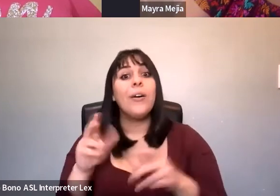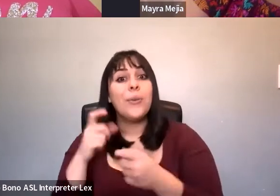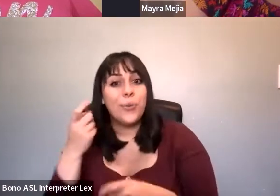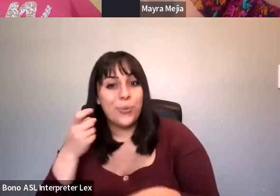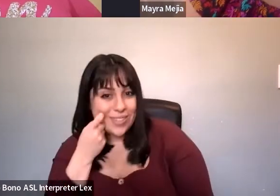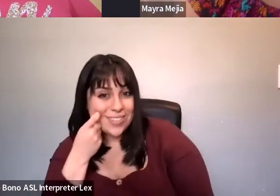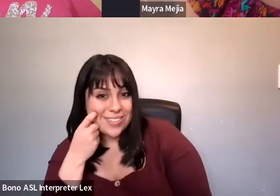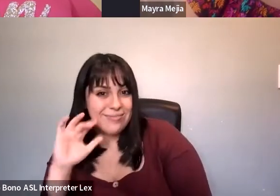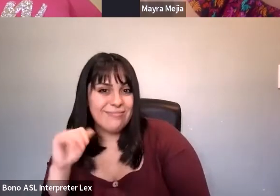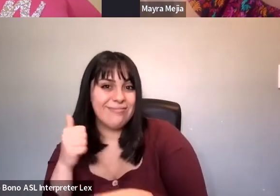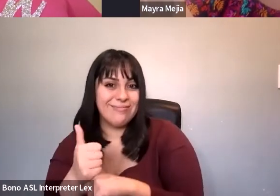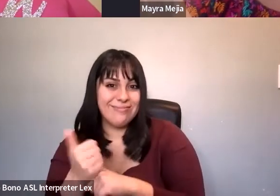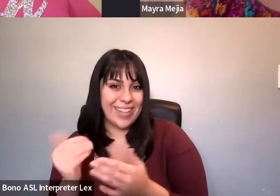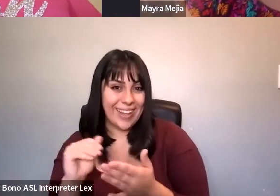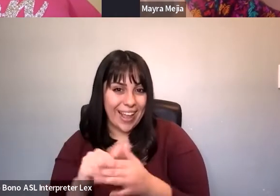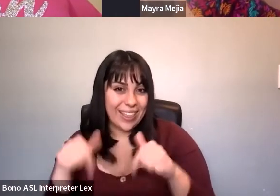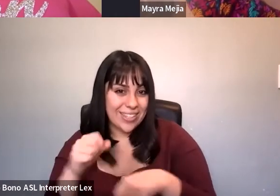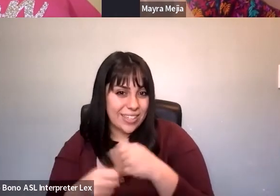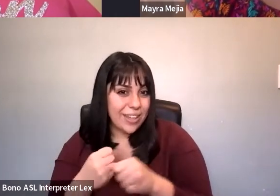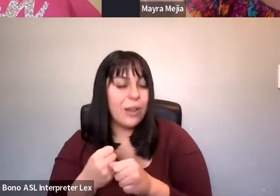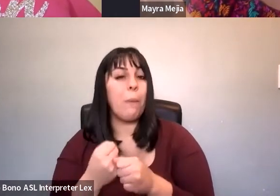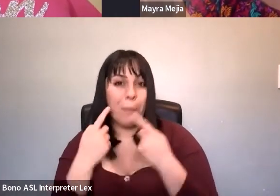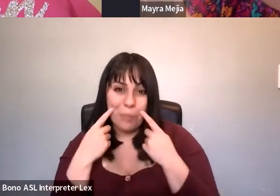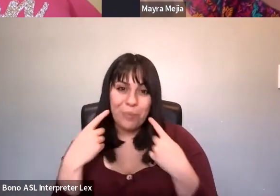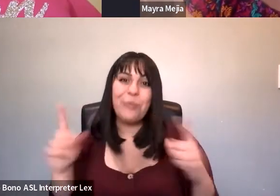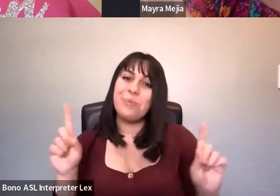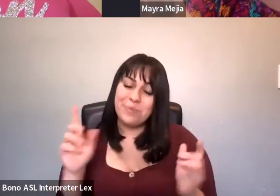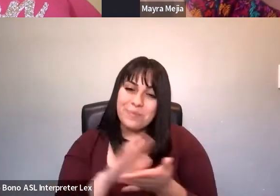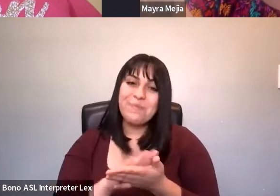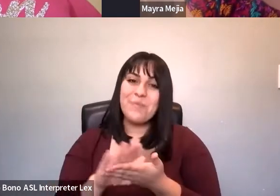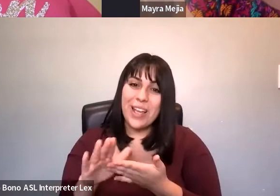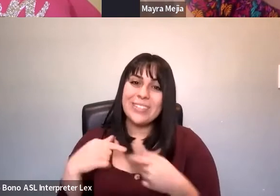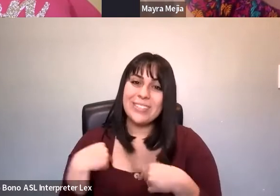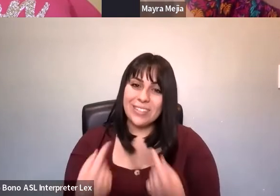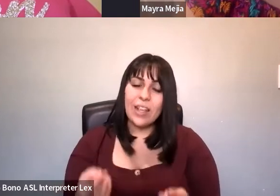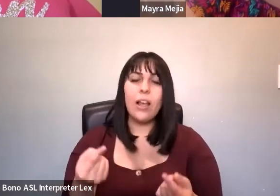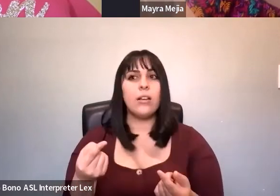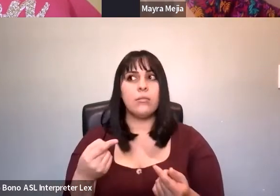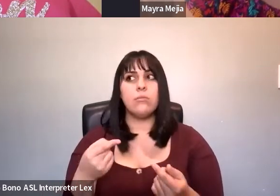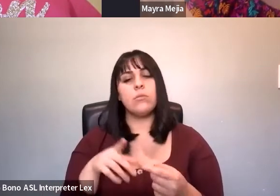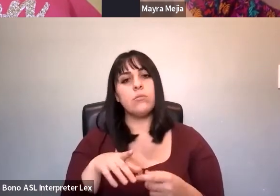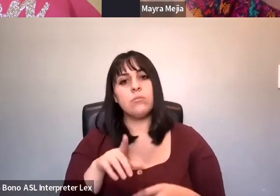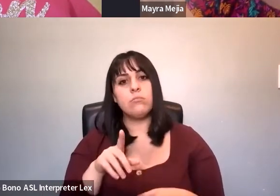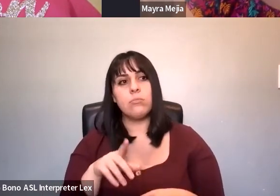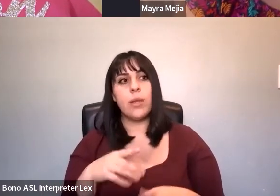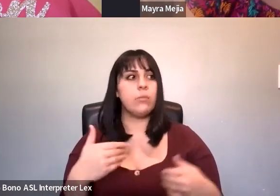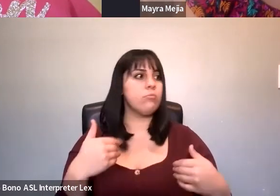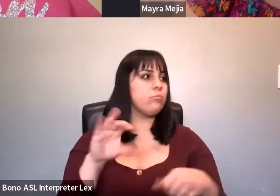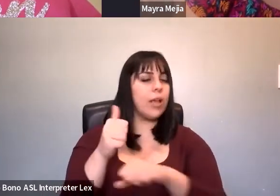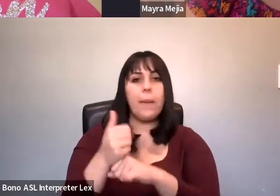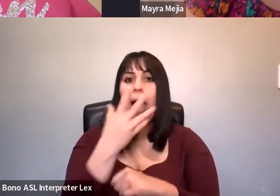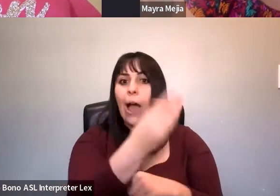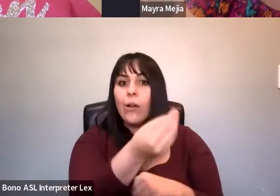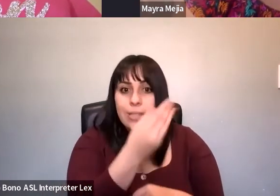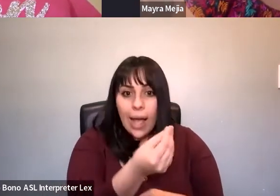up earlier this year and it's been really nice. We've been doing like outside, inside